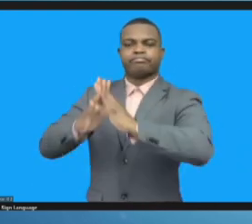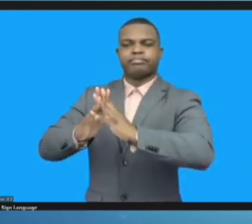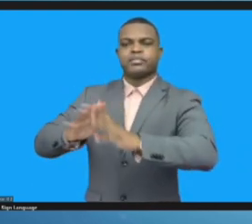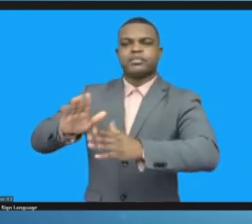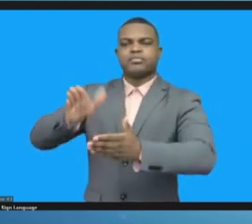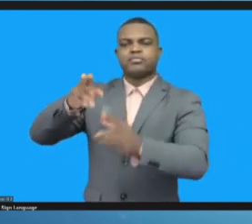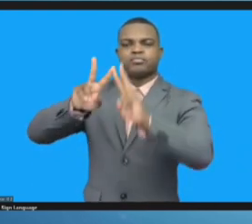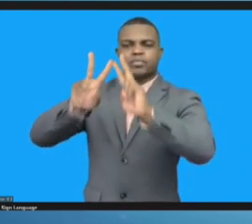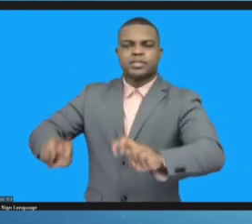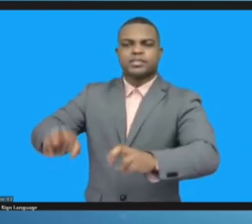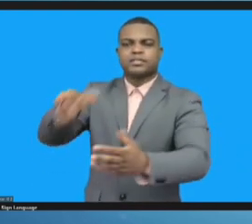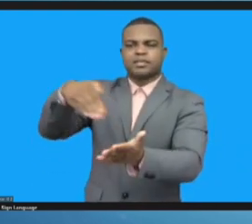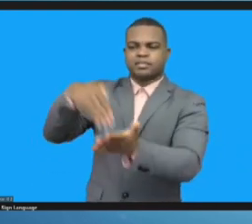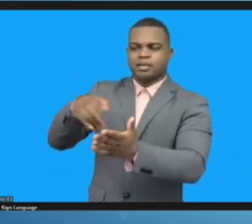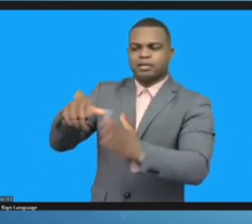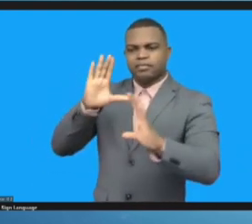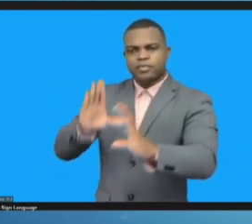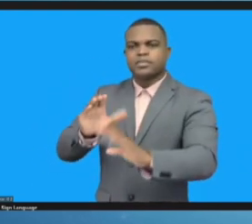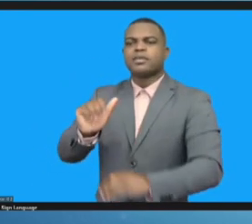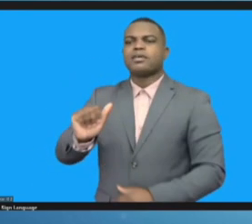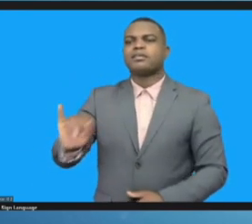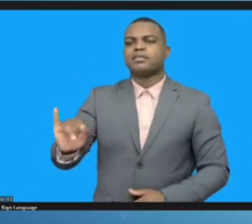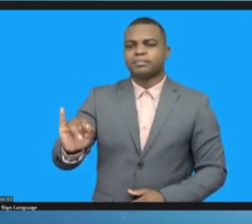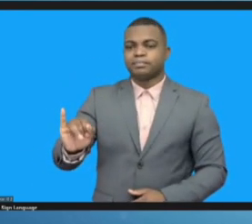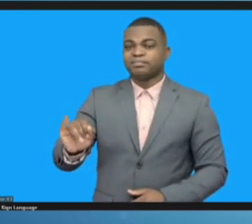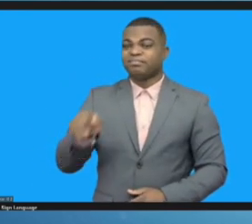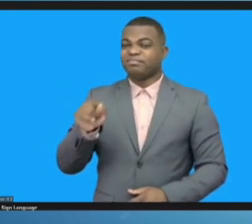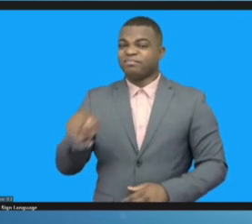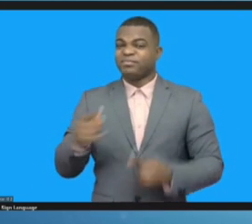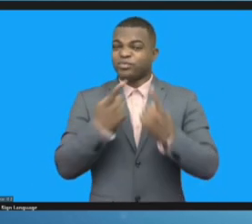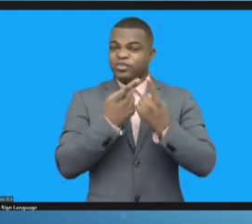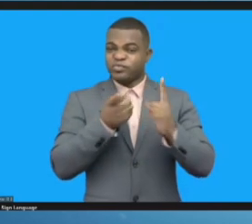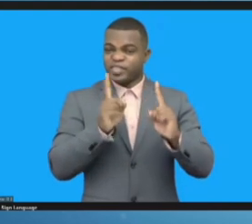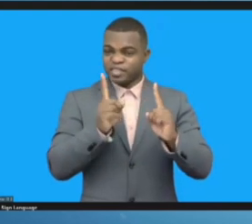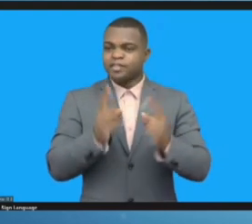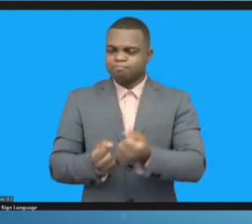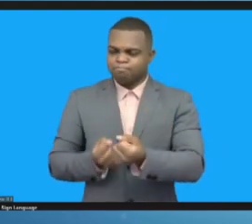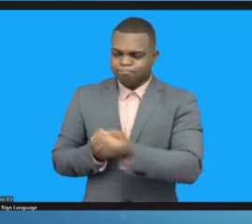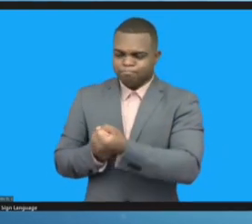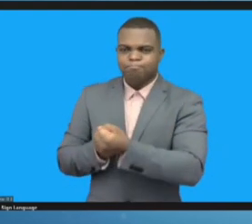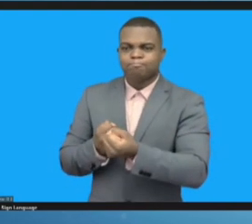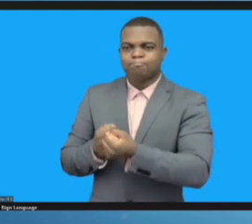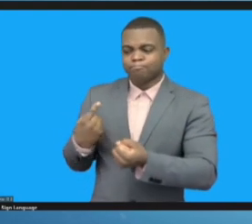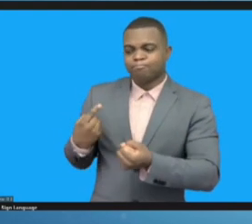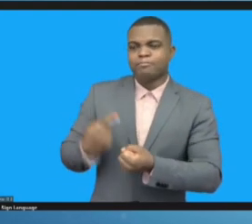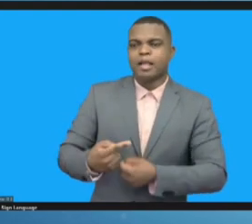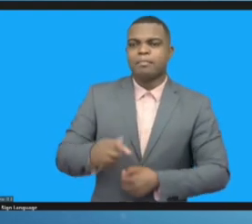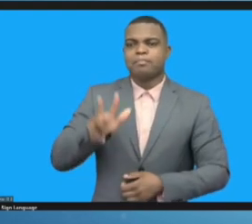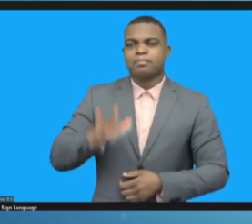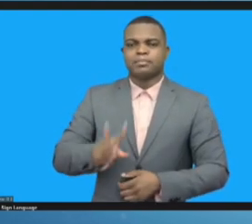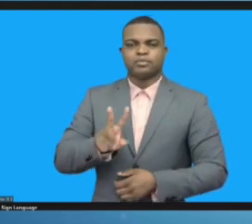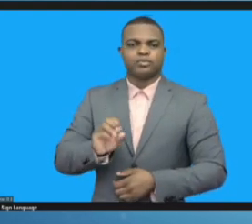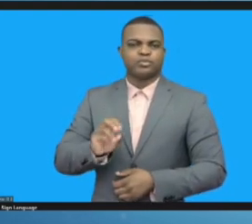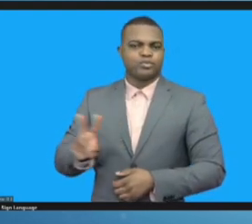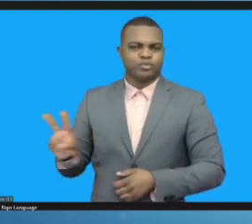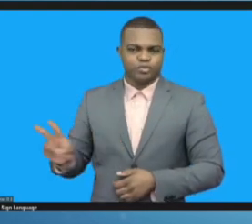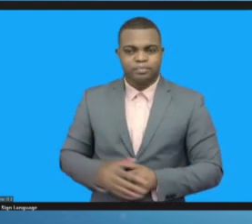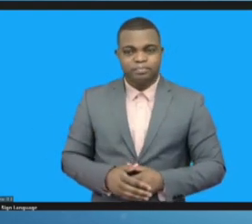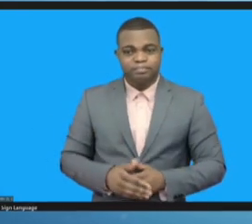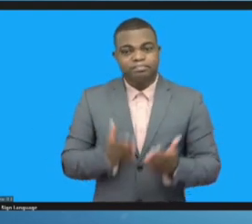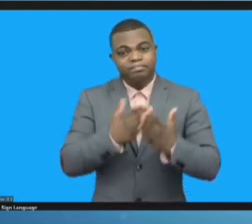how do we work towards and realize a resilient and unfragmented internet in our lifetime? There is need